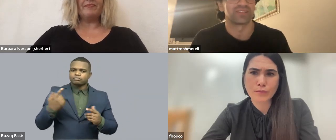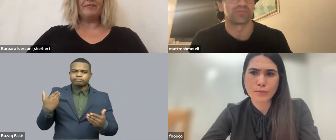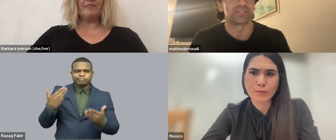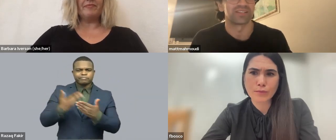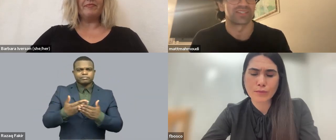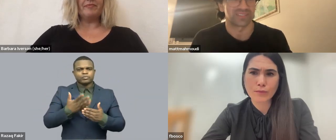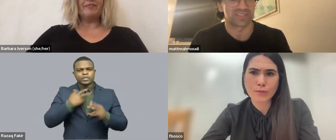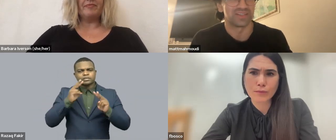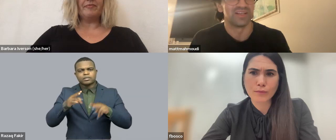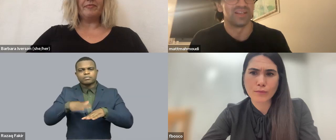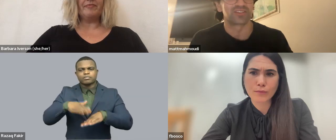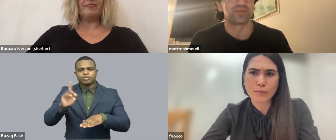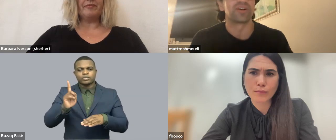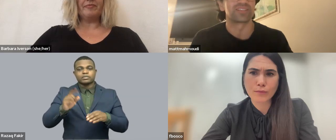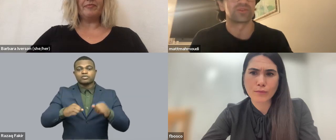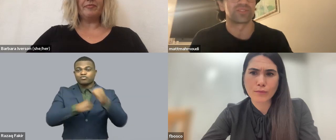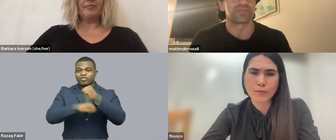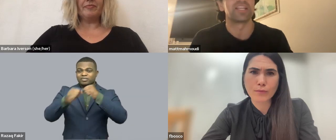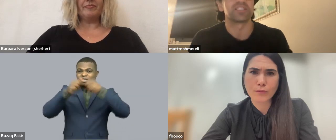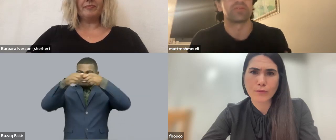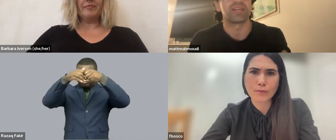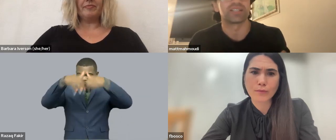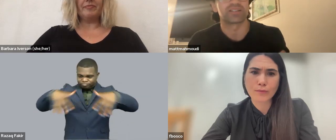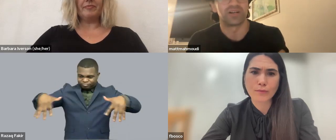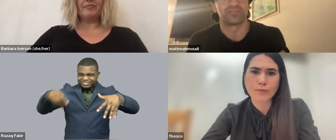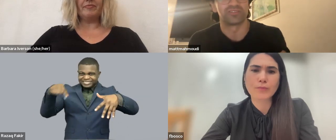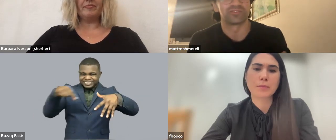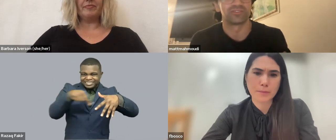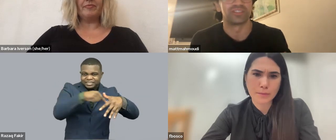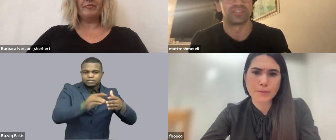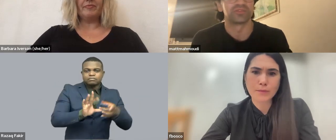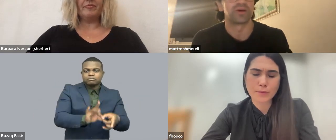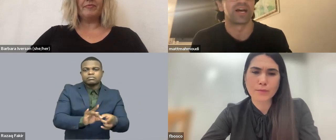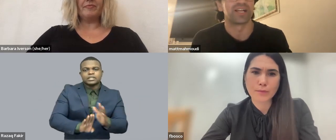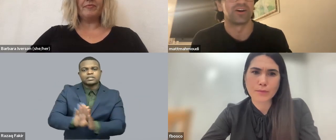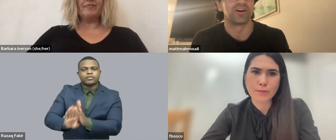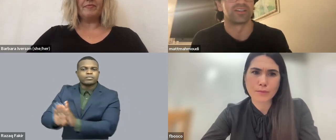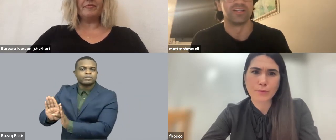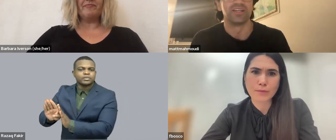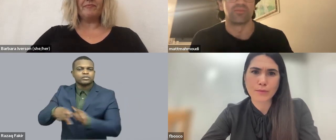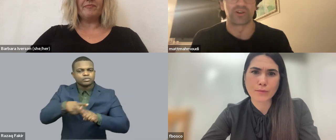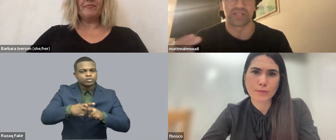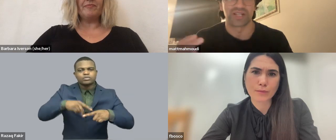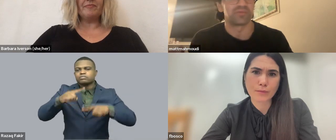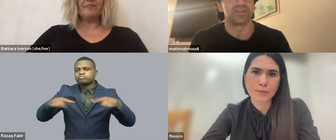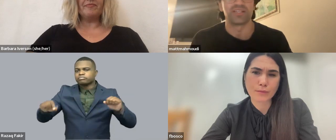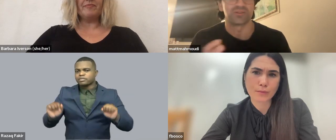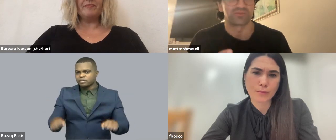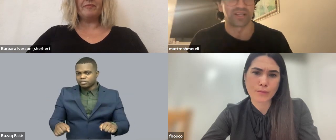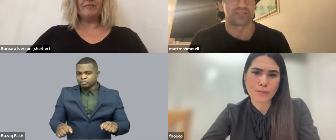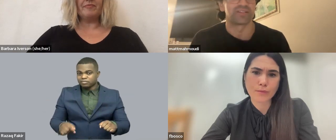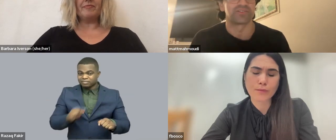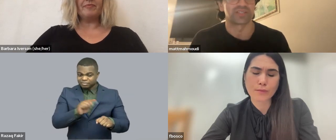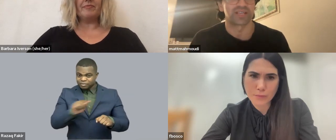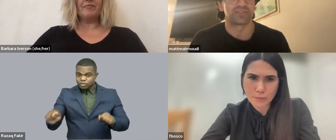approach to tech development exists, so long as there is money to be made off of spying on marginalized communities,